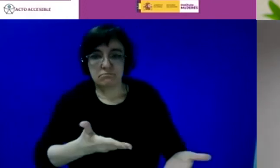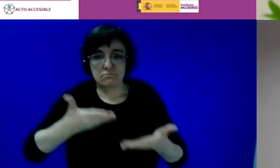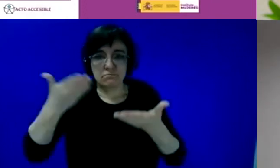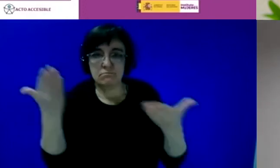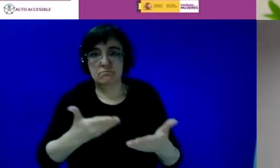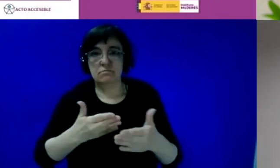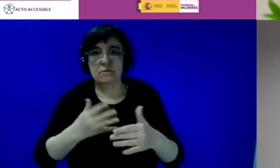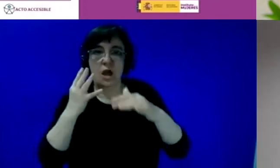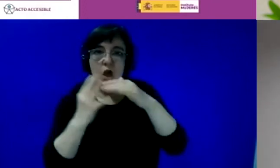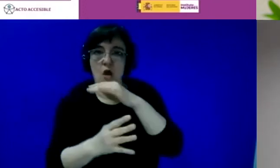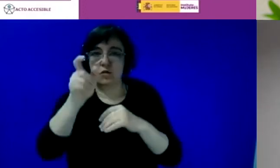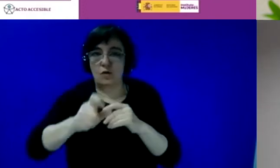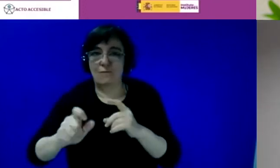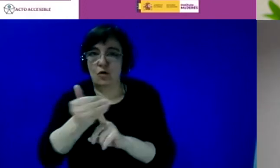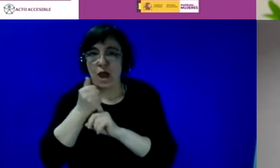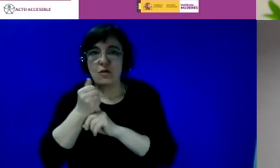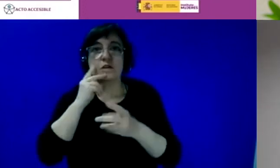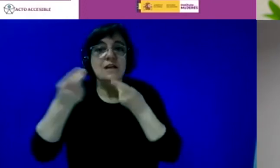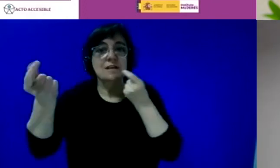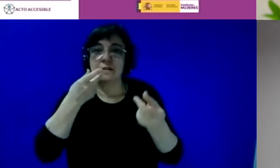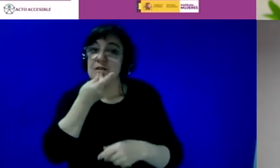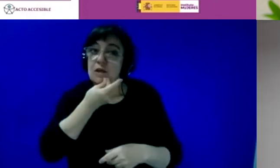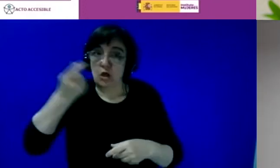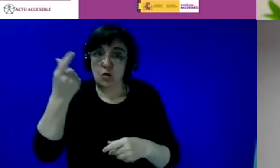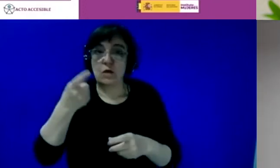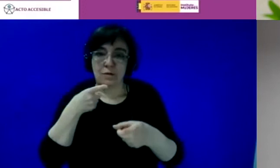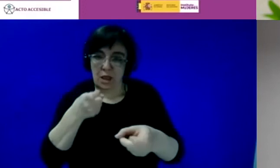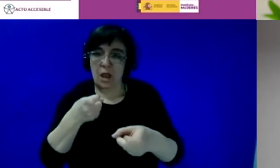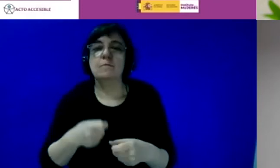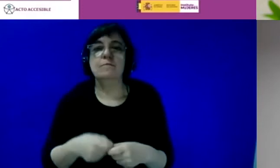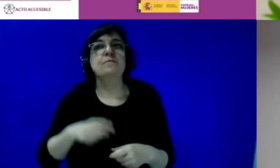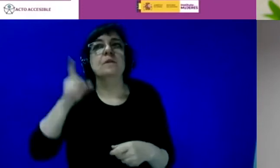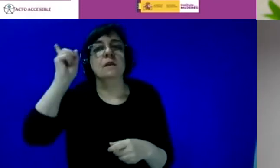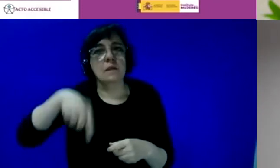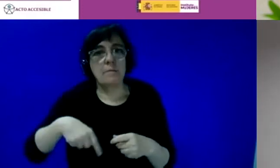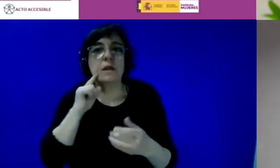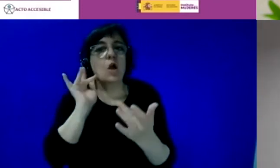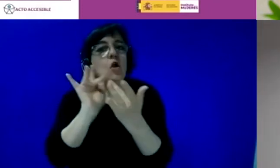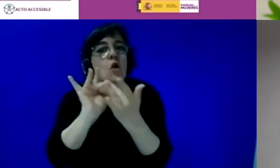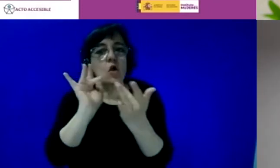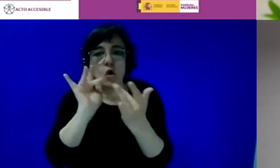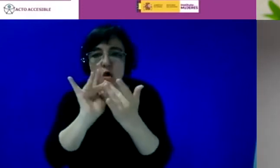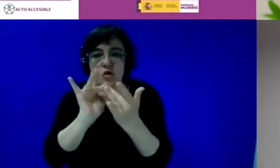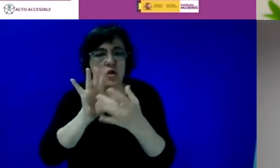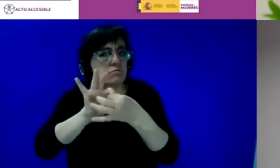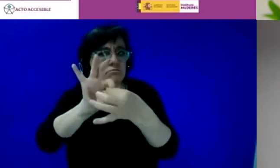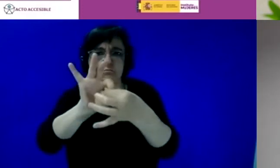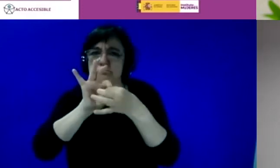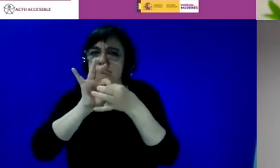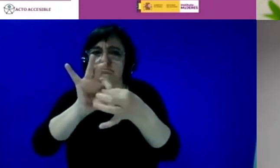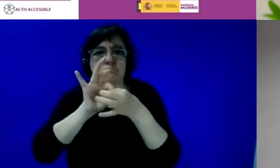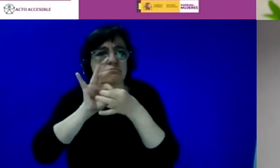We have been, of course, in regular contact with our members and with any other organizations of people with disabilities who